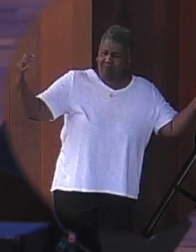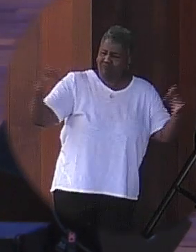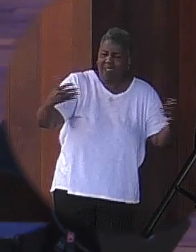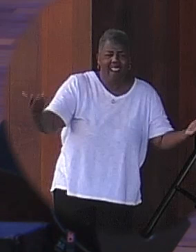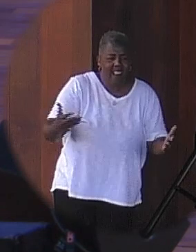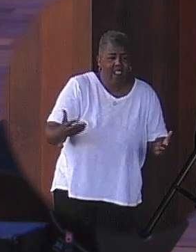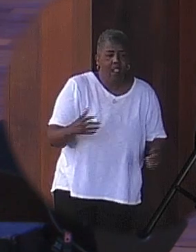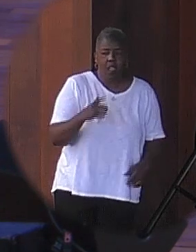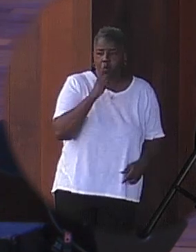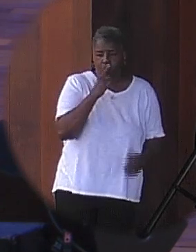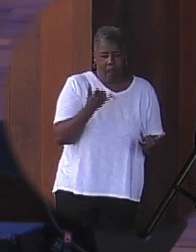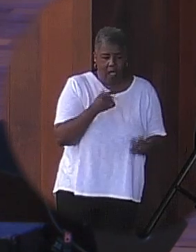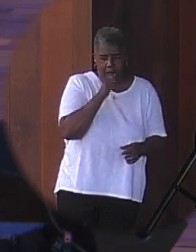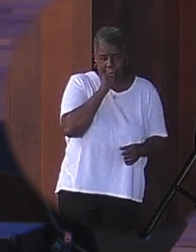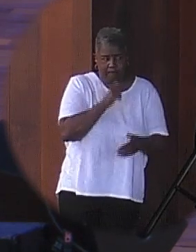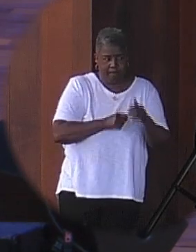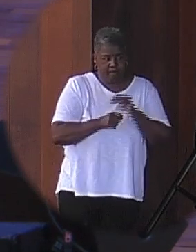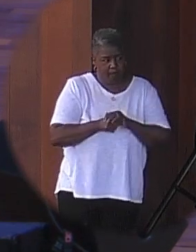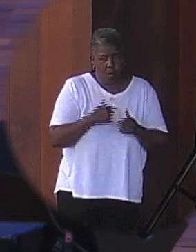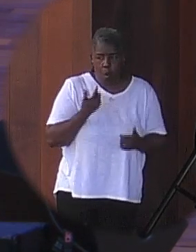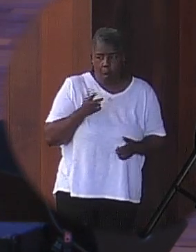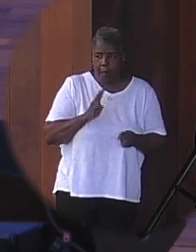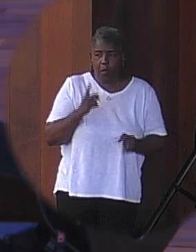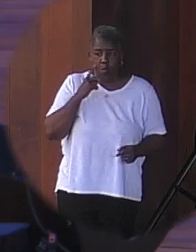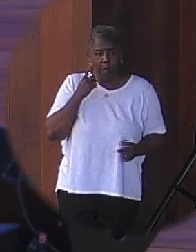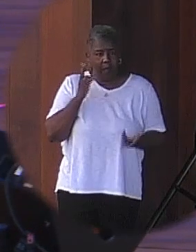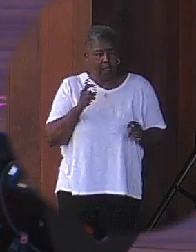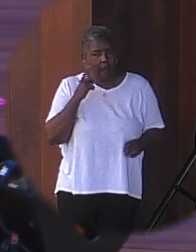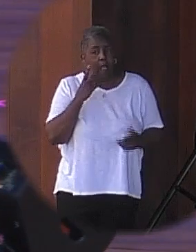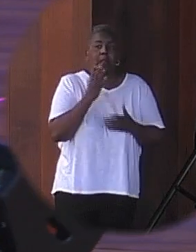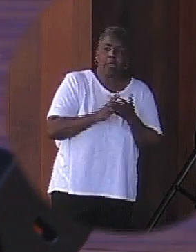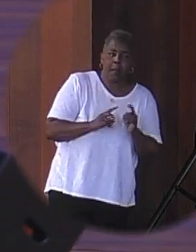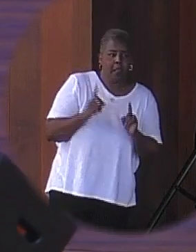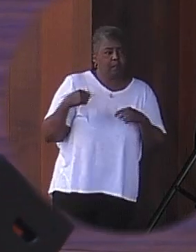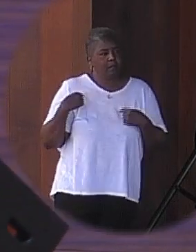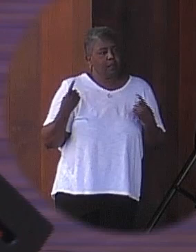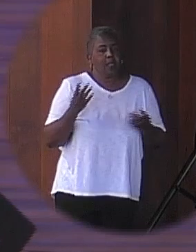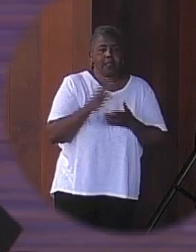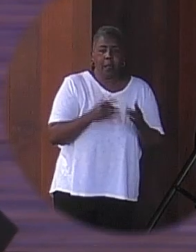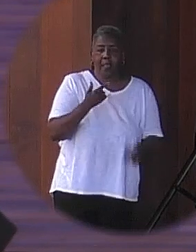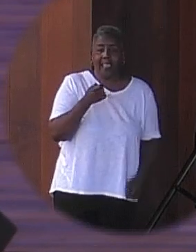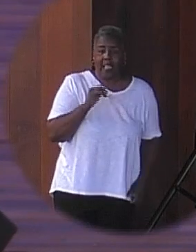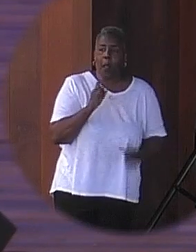you won't wave a hand because you're at church and you want folk to think you got it all together, but there's some of us that have had some Gideon in